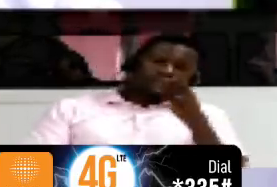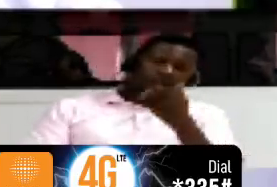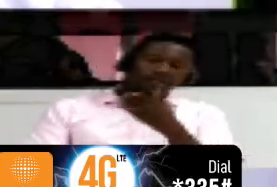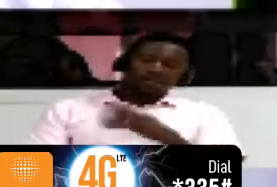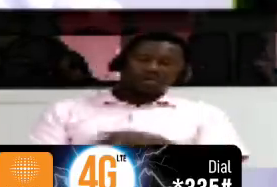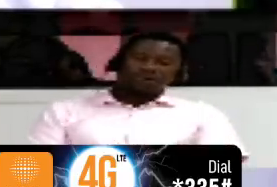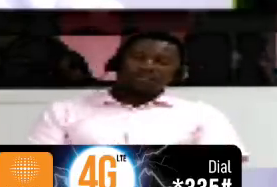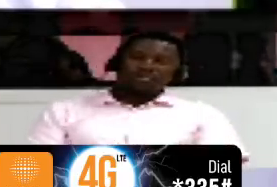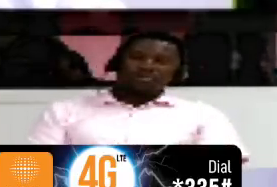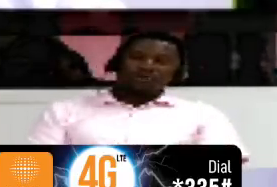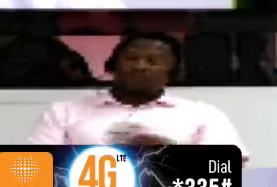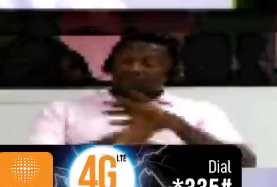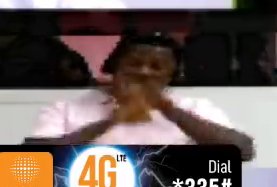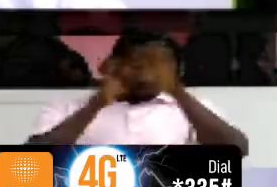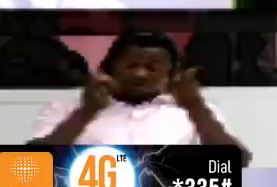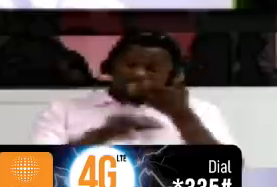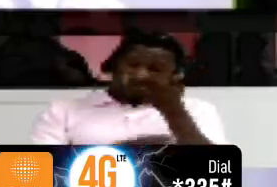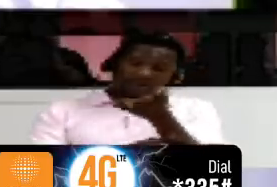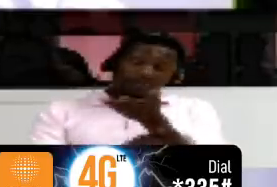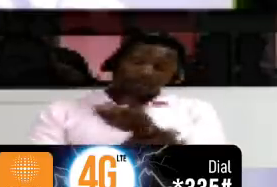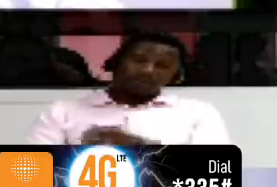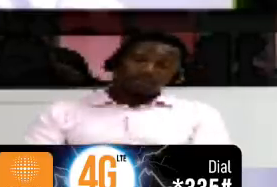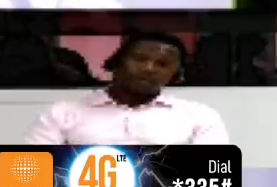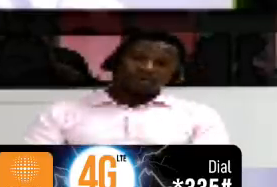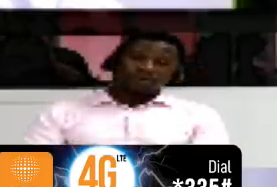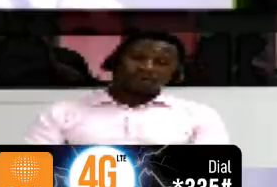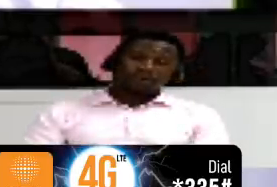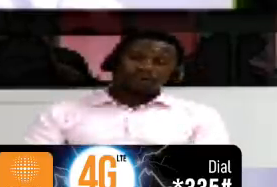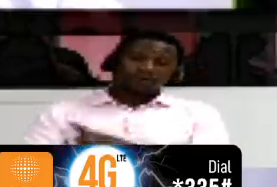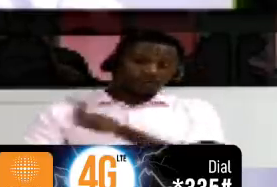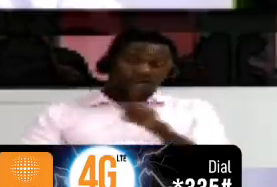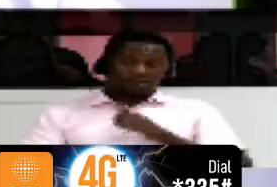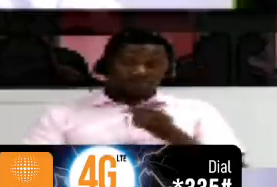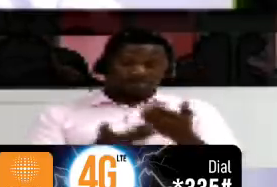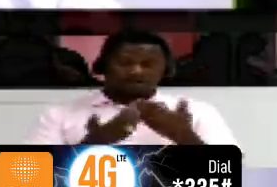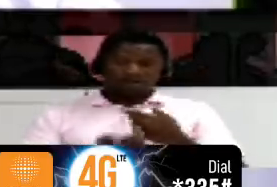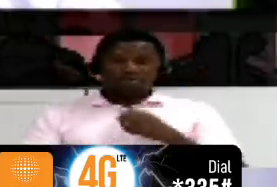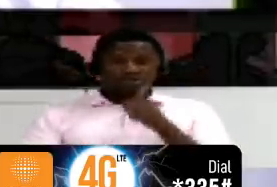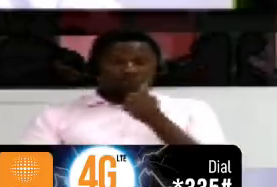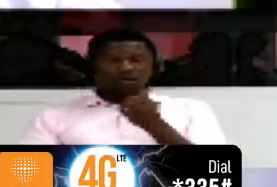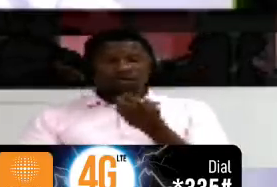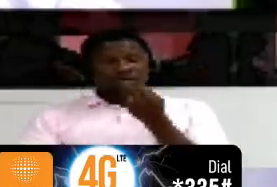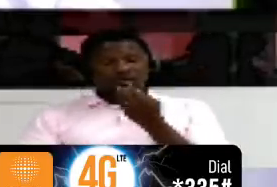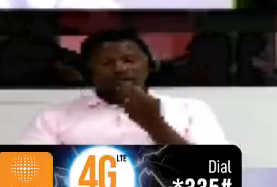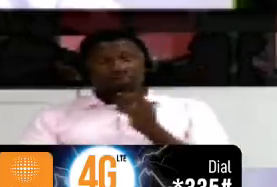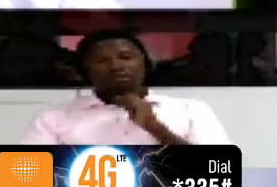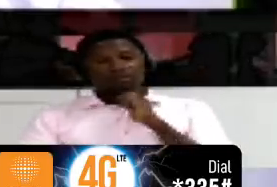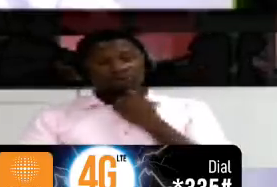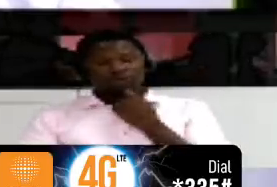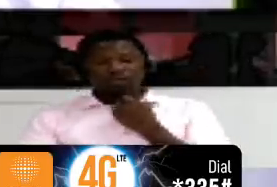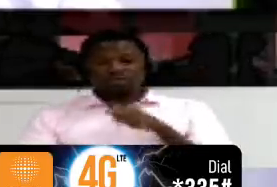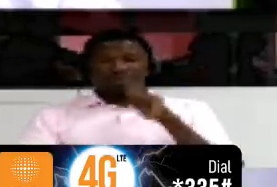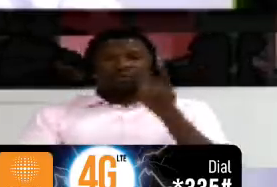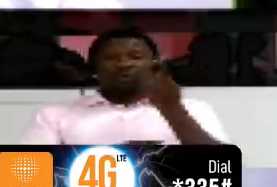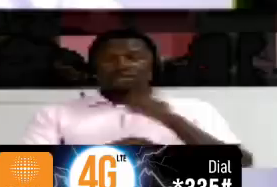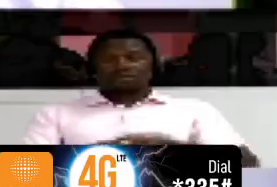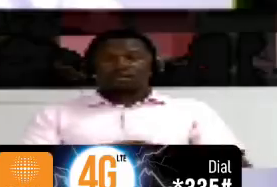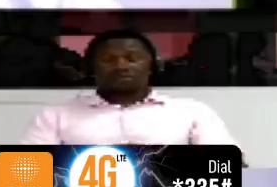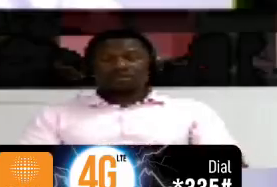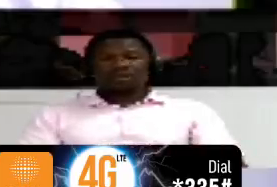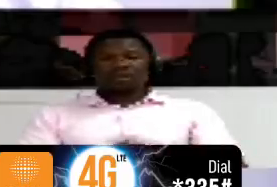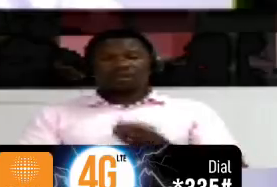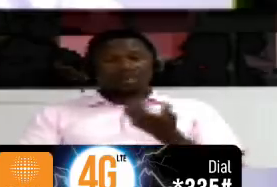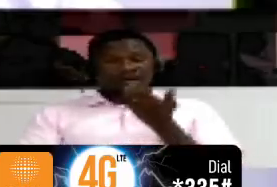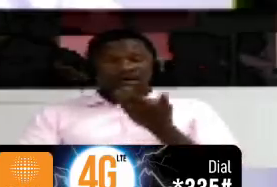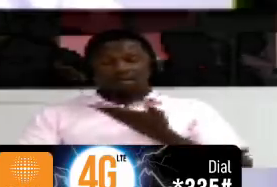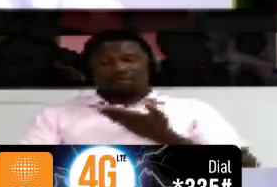They were all there. And they gave me a good lunch, because that was, for the first time,